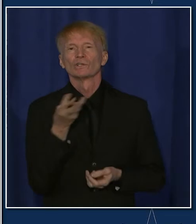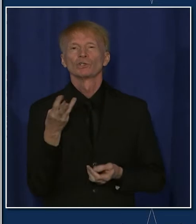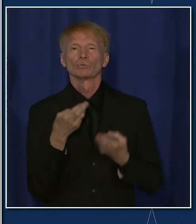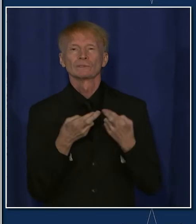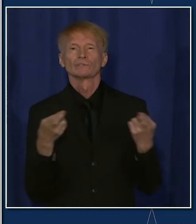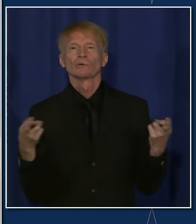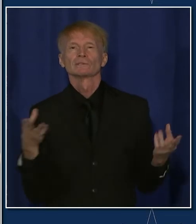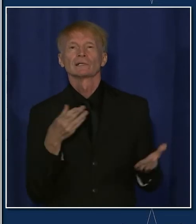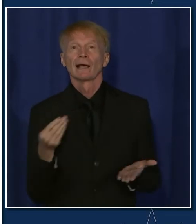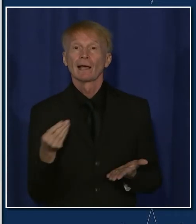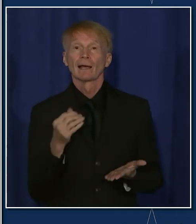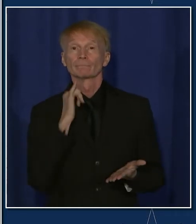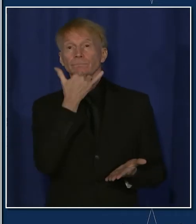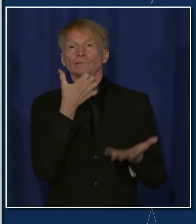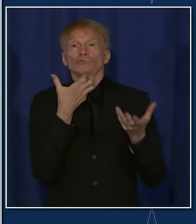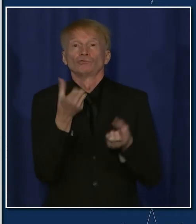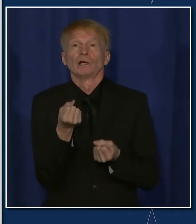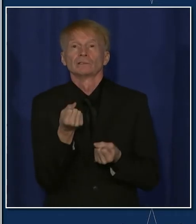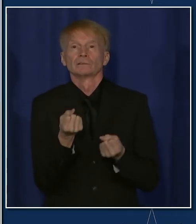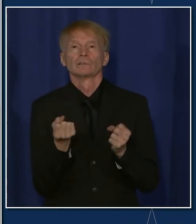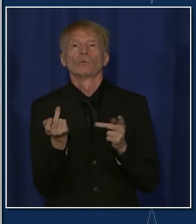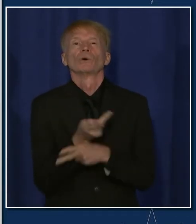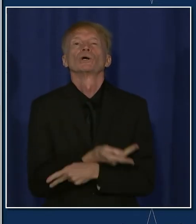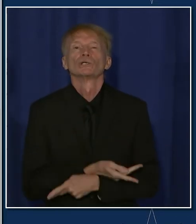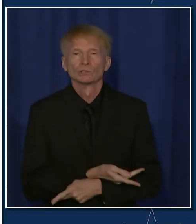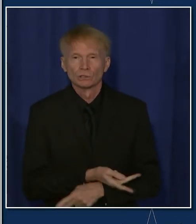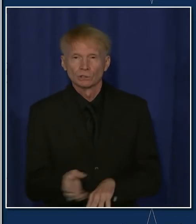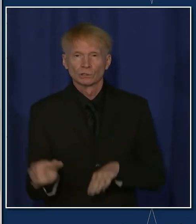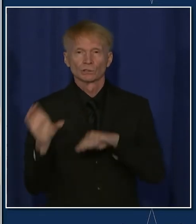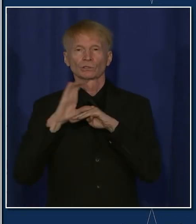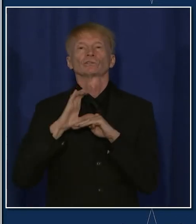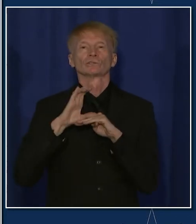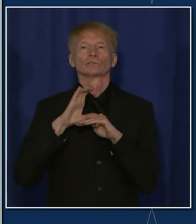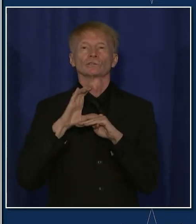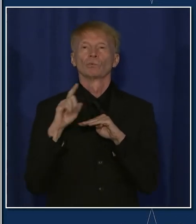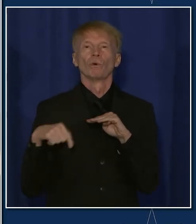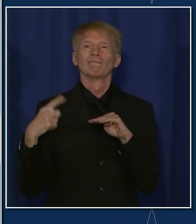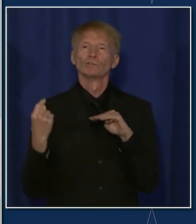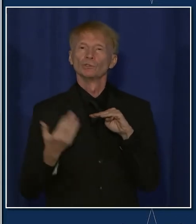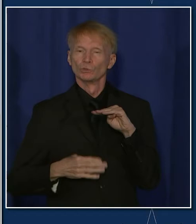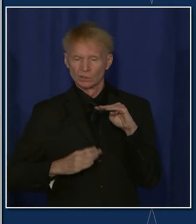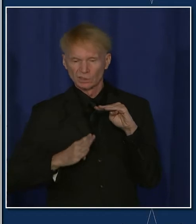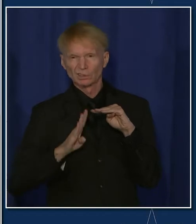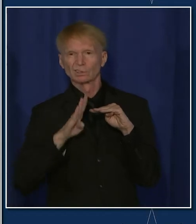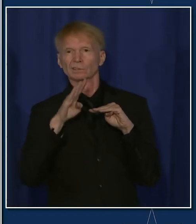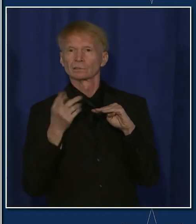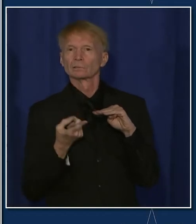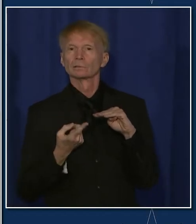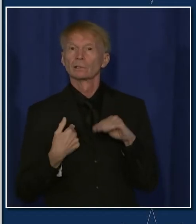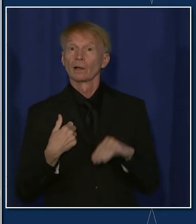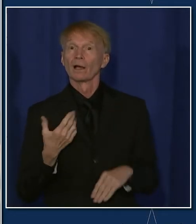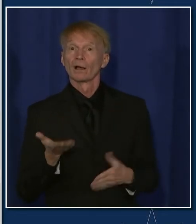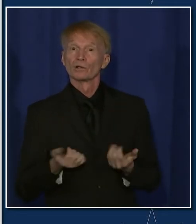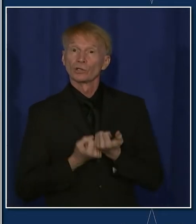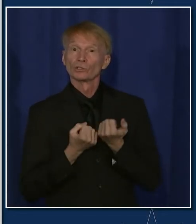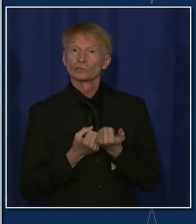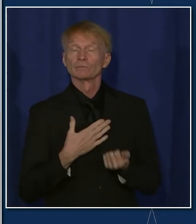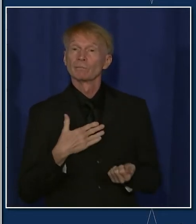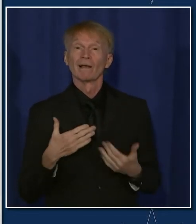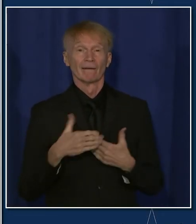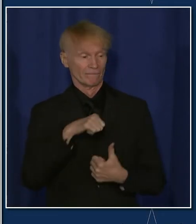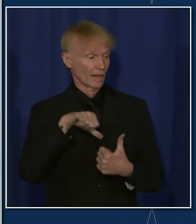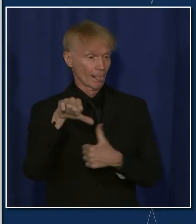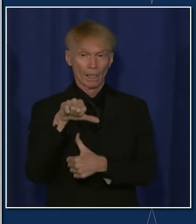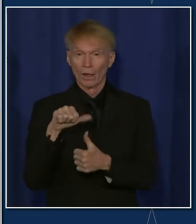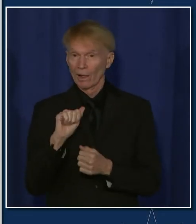oftentimes the mistrust further complicates what we must do. So I urge my fellow African